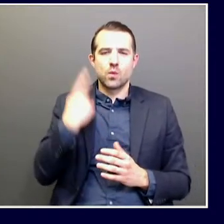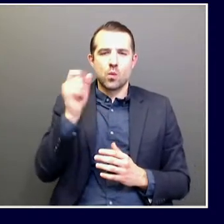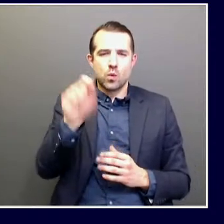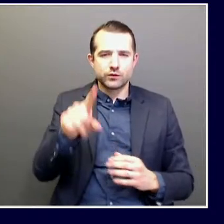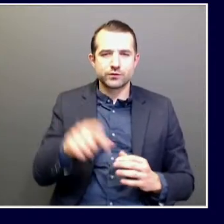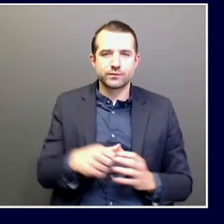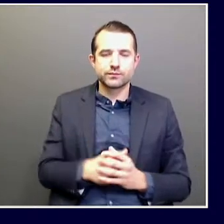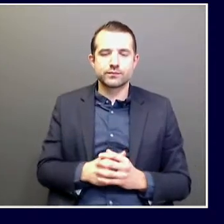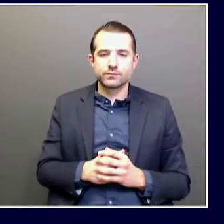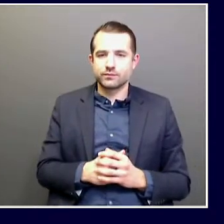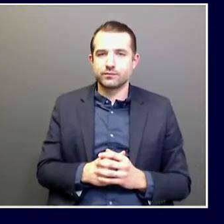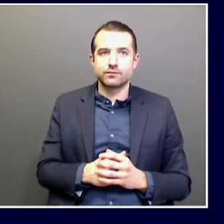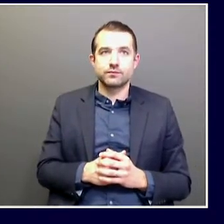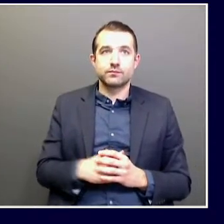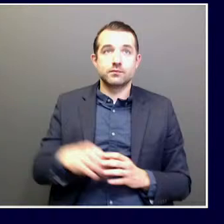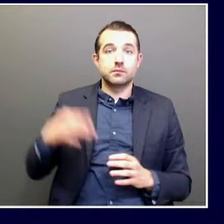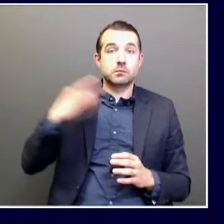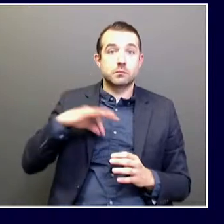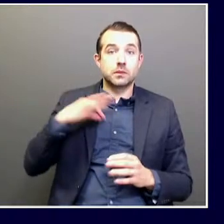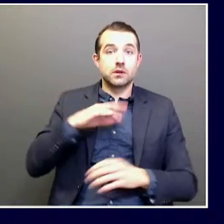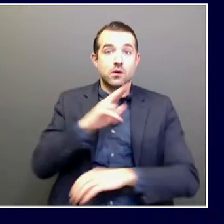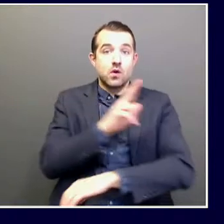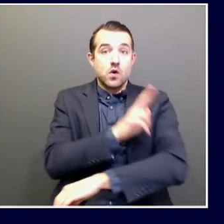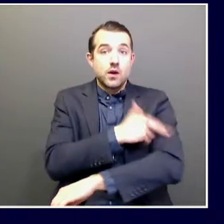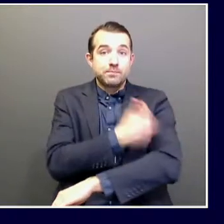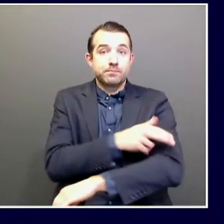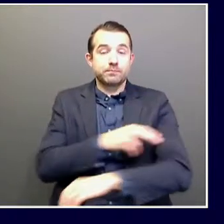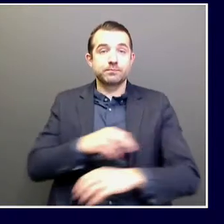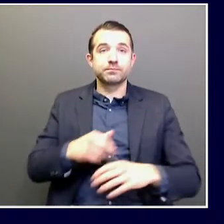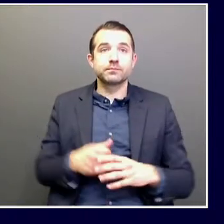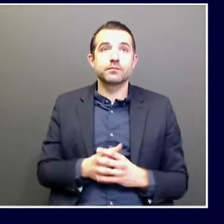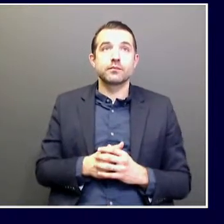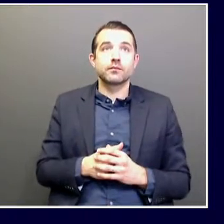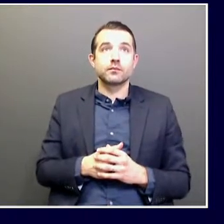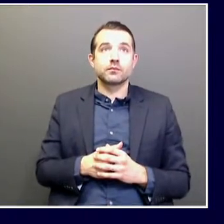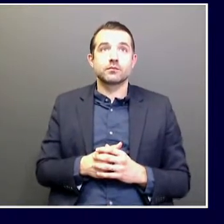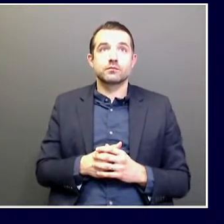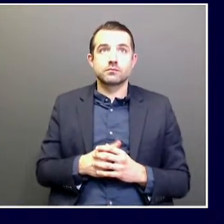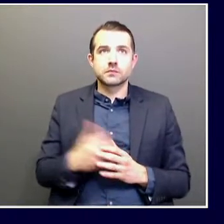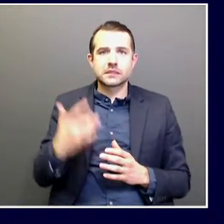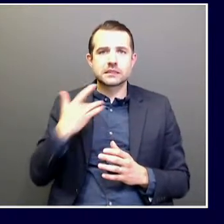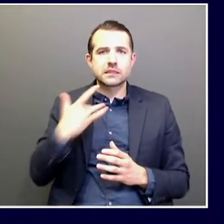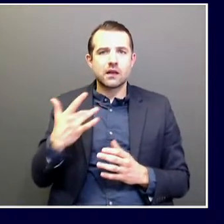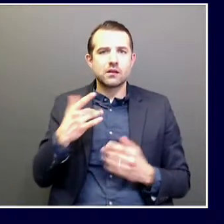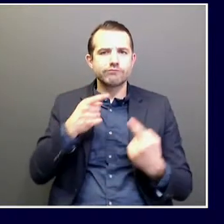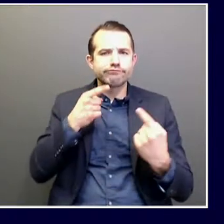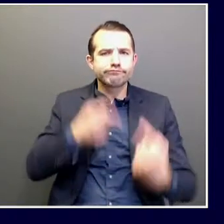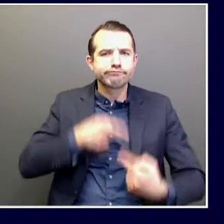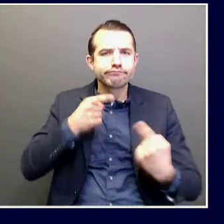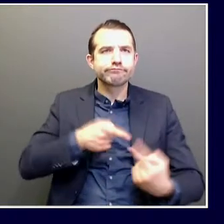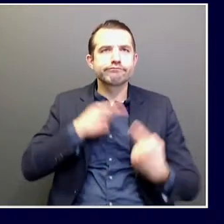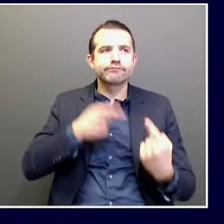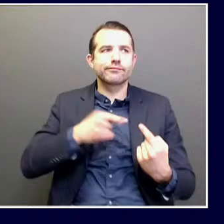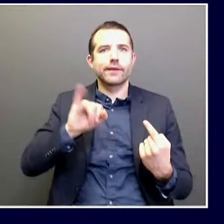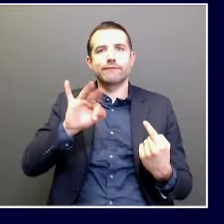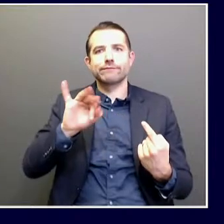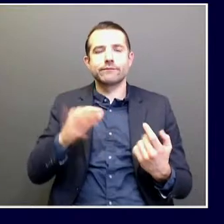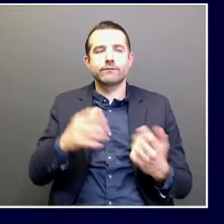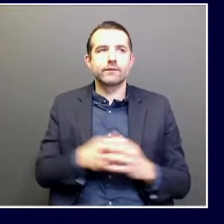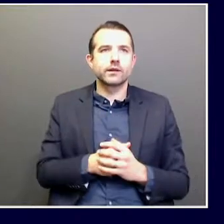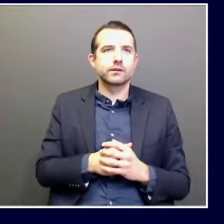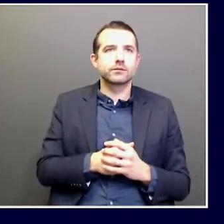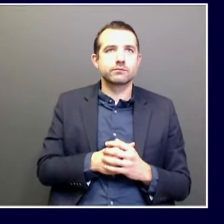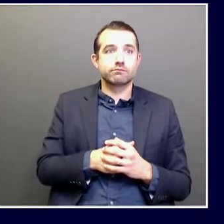Maine hospitals having a hard time discharging patients who need long-term care because of a lack of beds